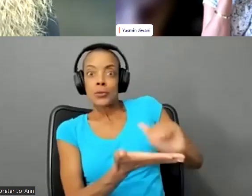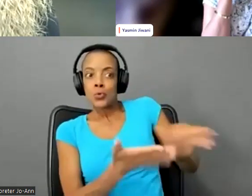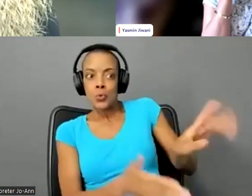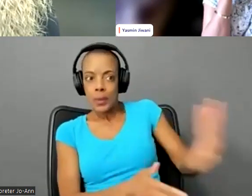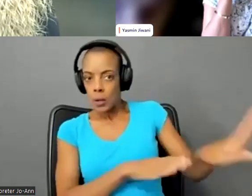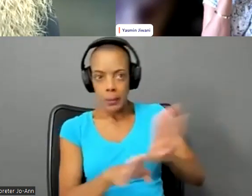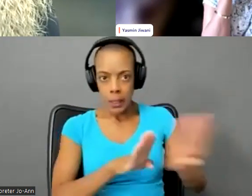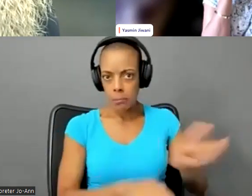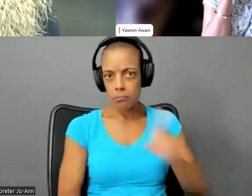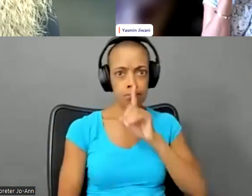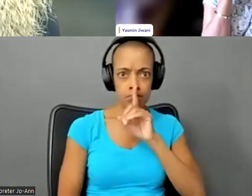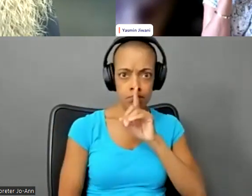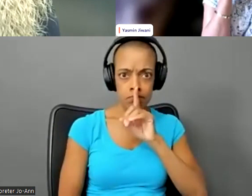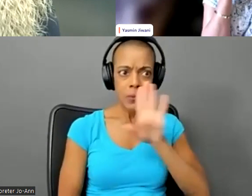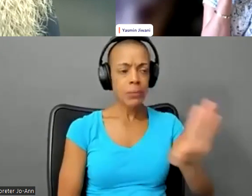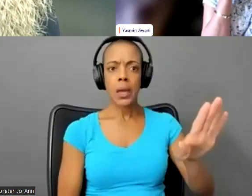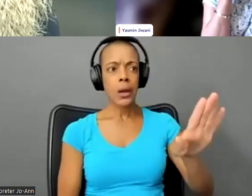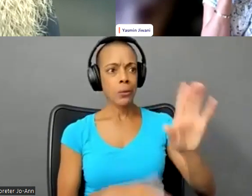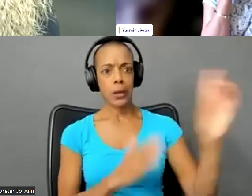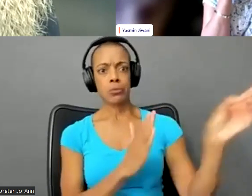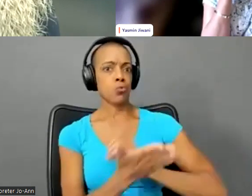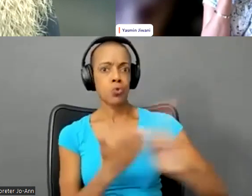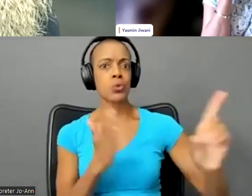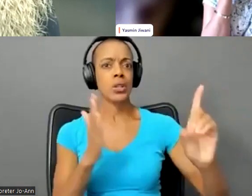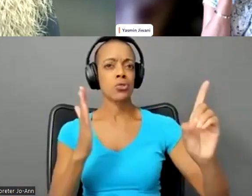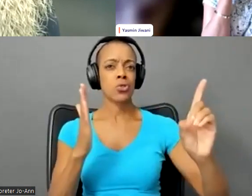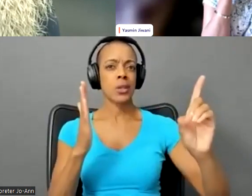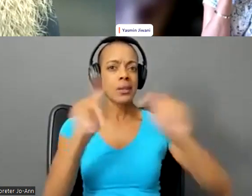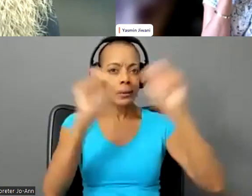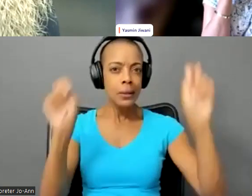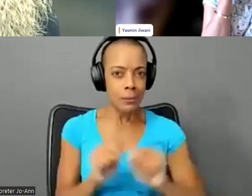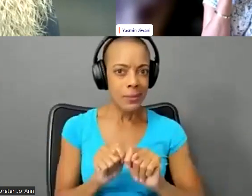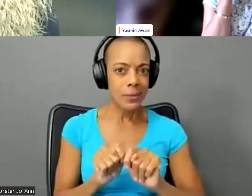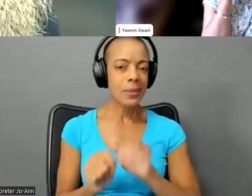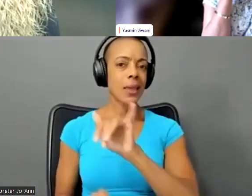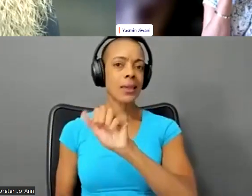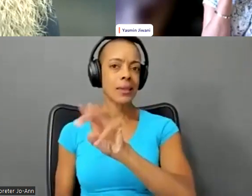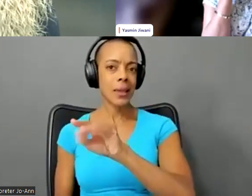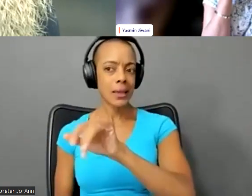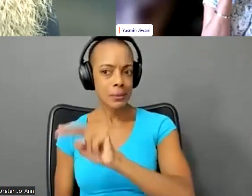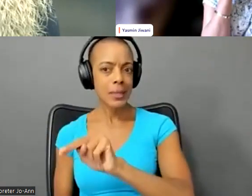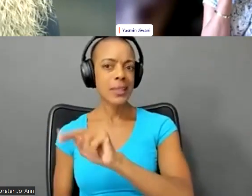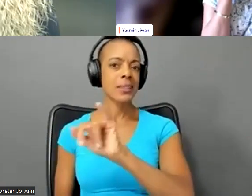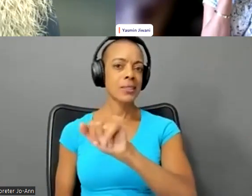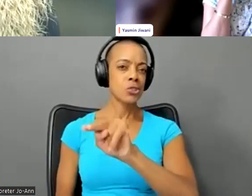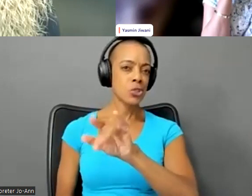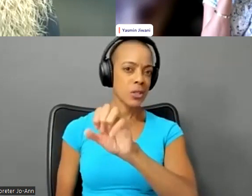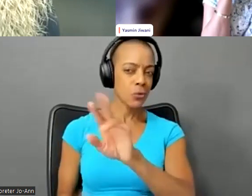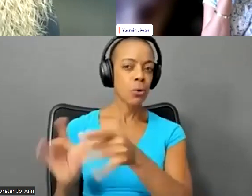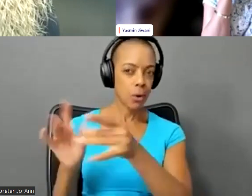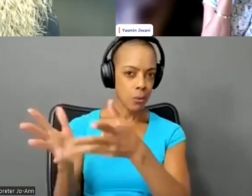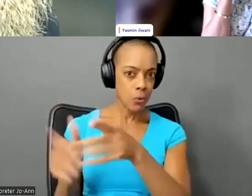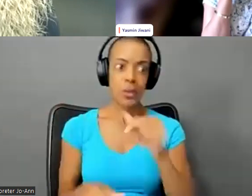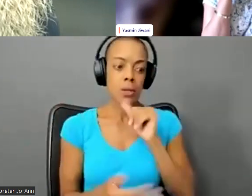egregious discriminatory framing that Yasmin and Jennifer have talked about, but it